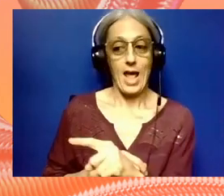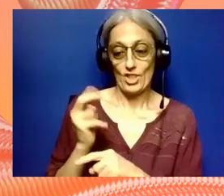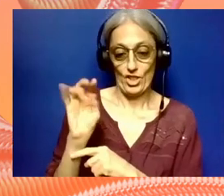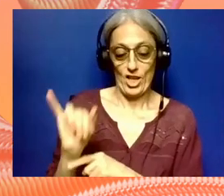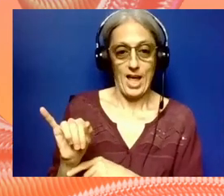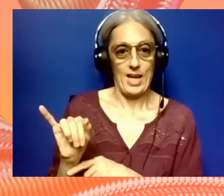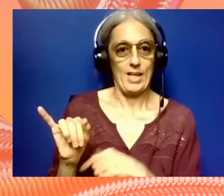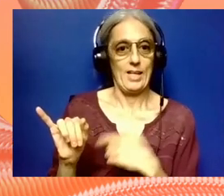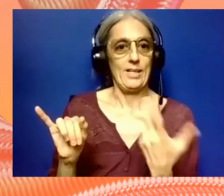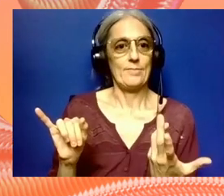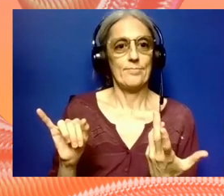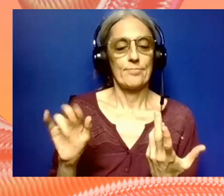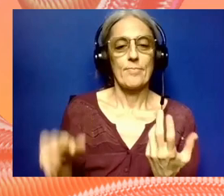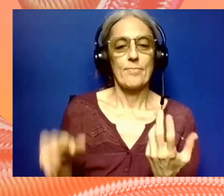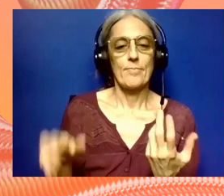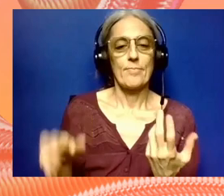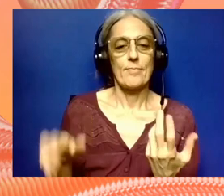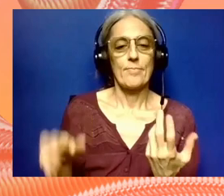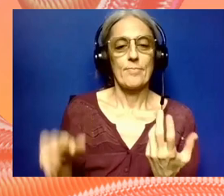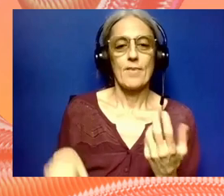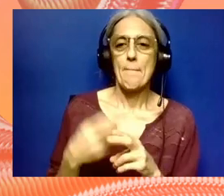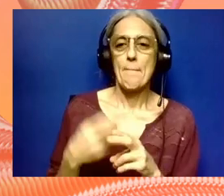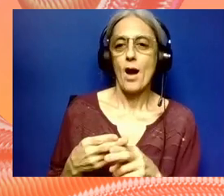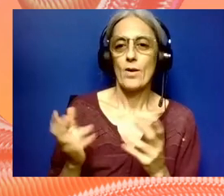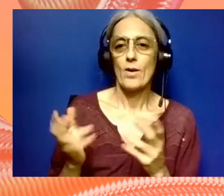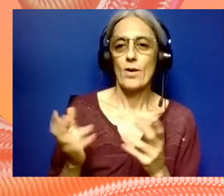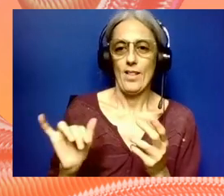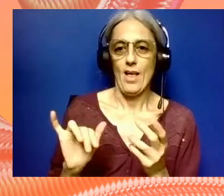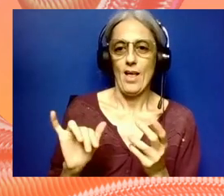about, you know, I hear you, like,